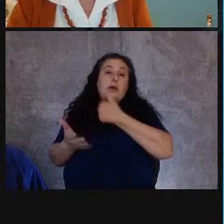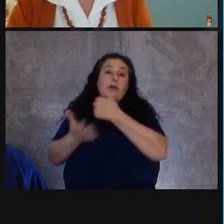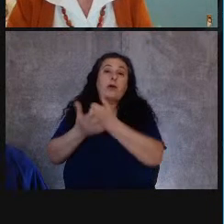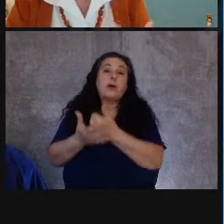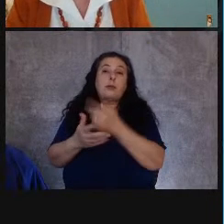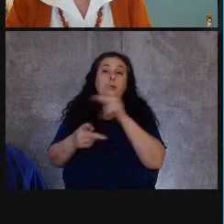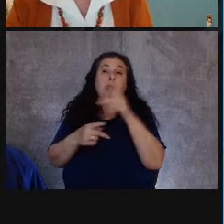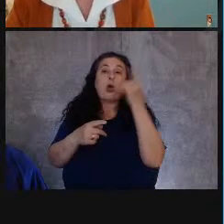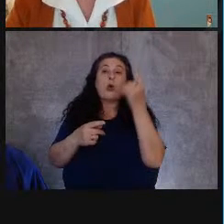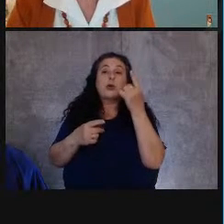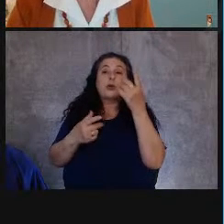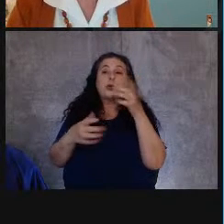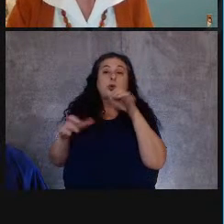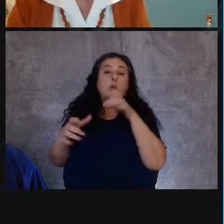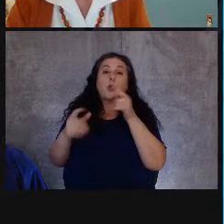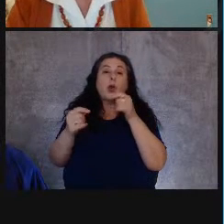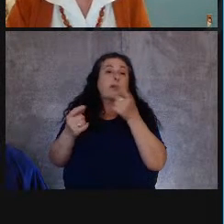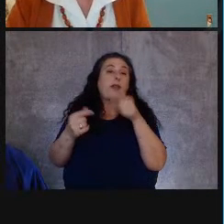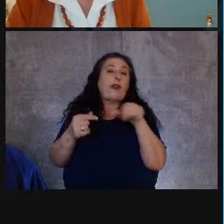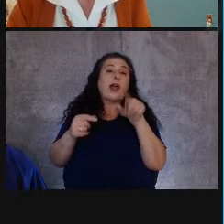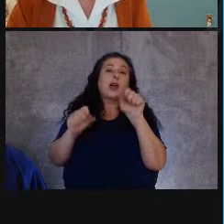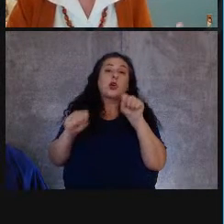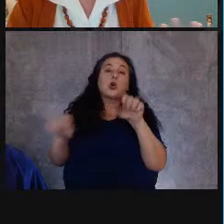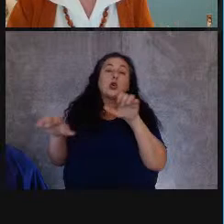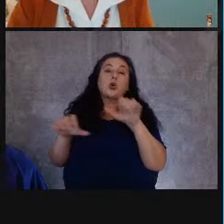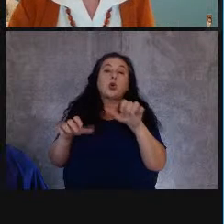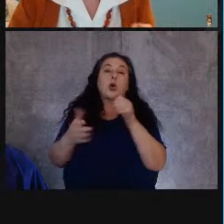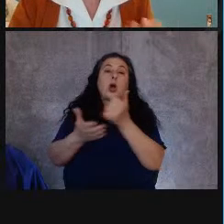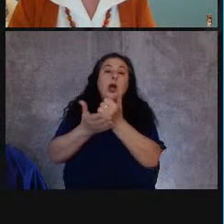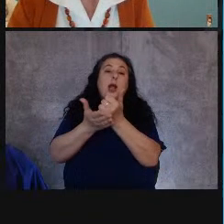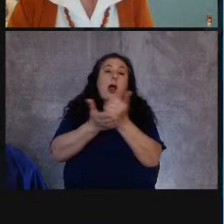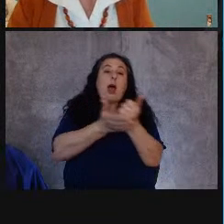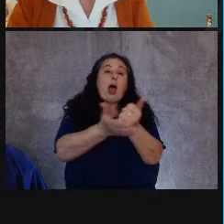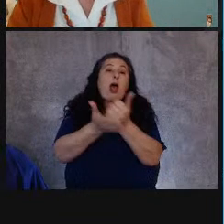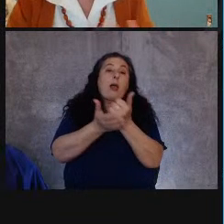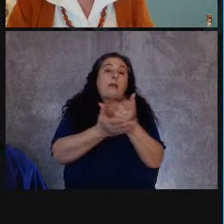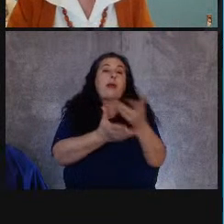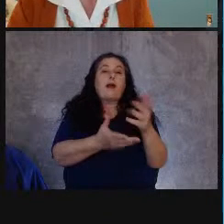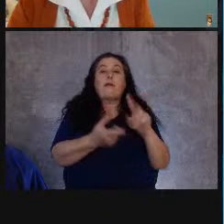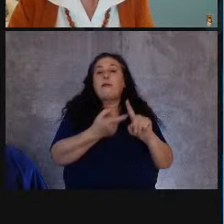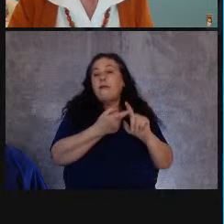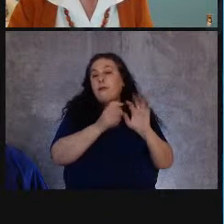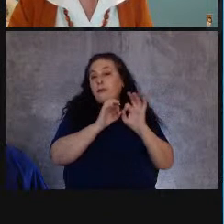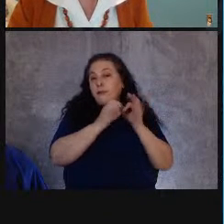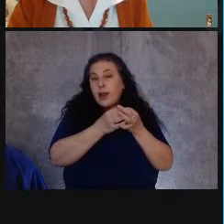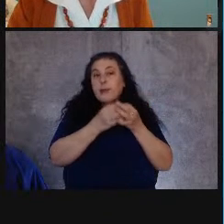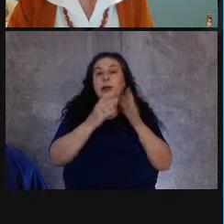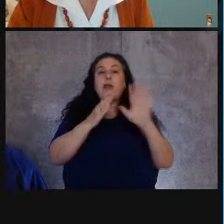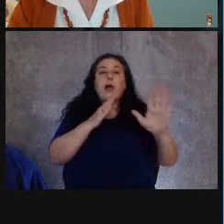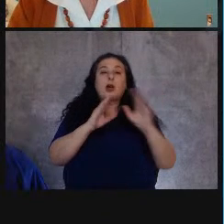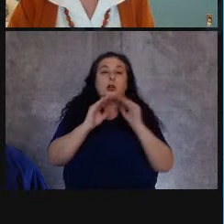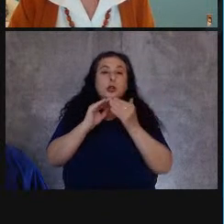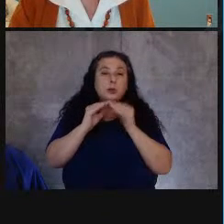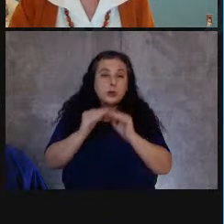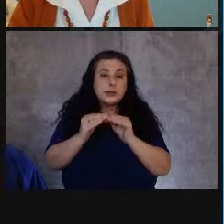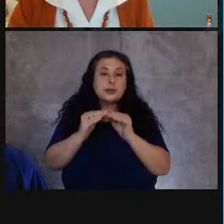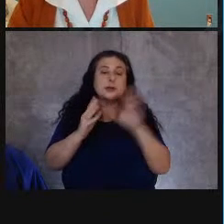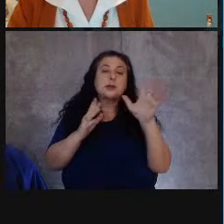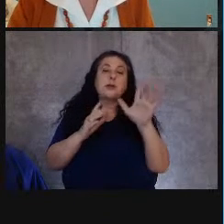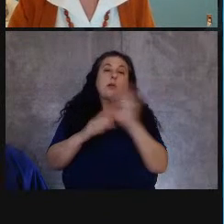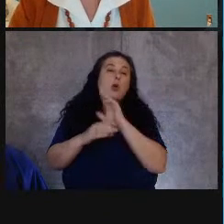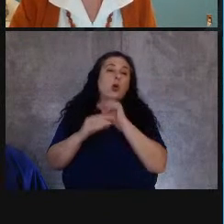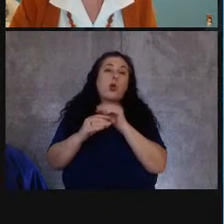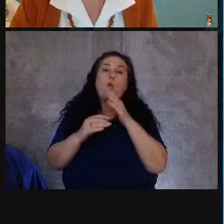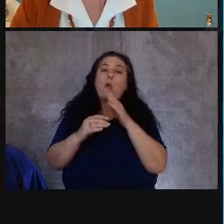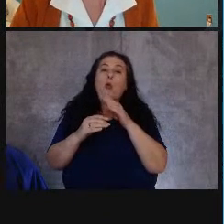are always going to do whatever they could do to help their own families or their own communities. There was no